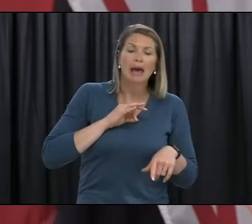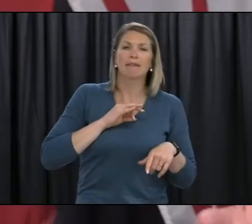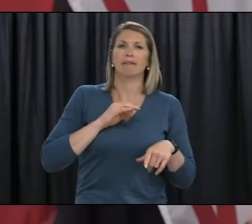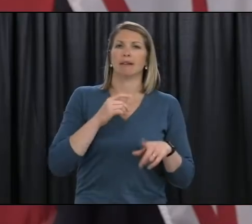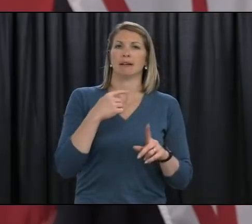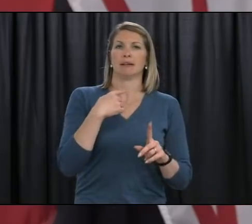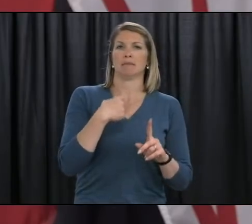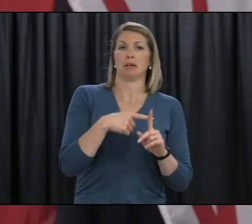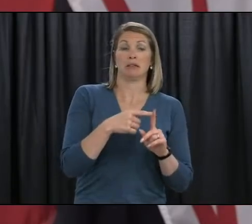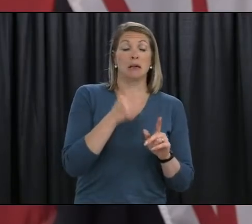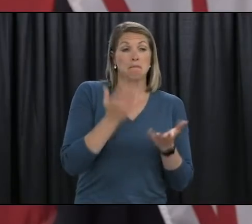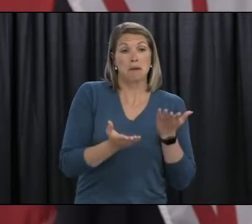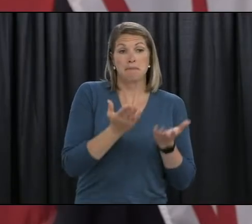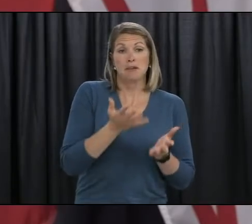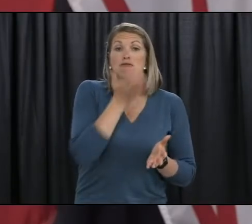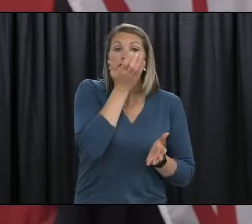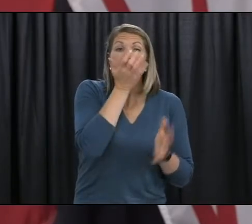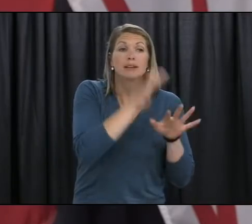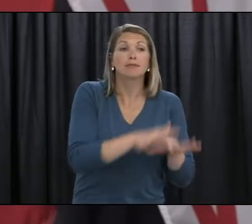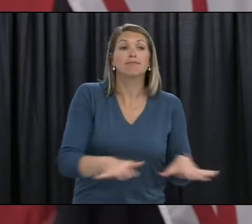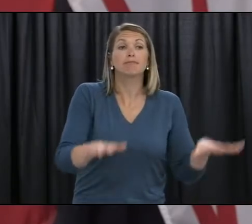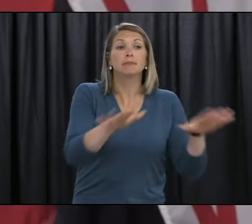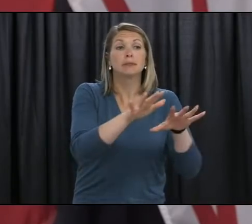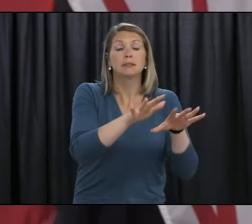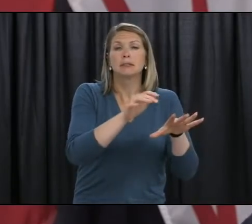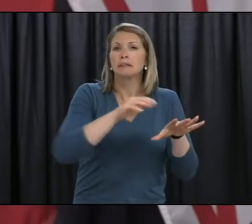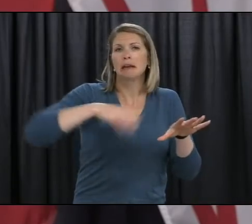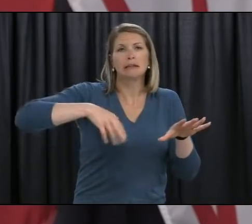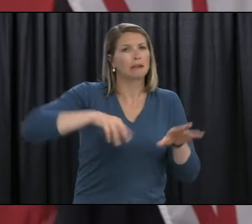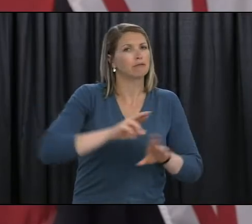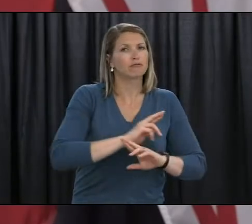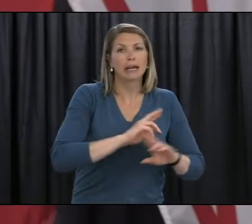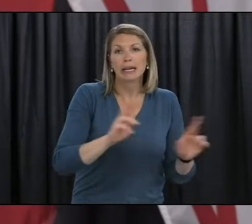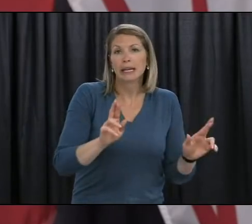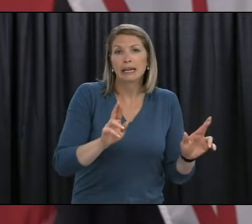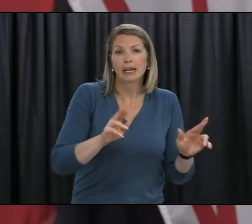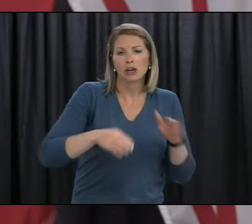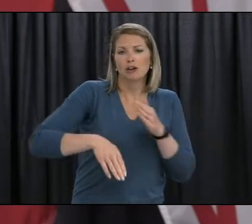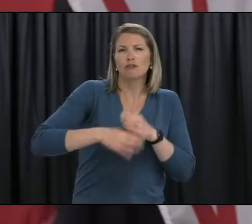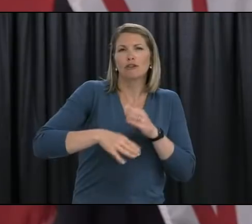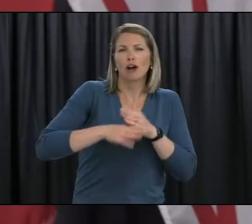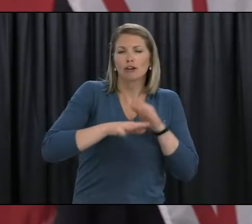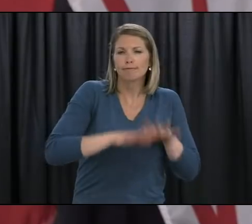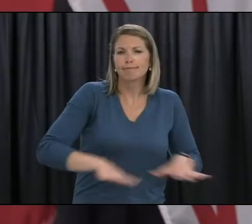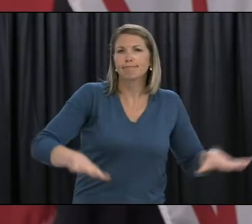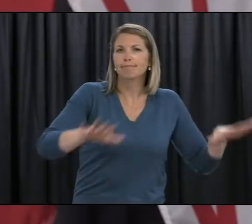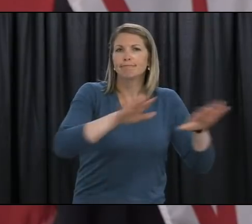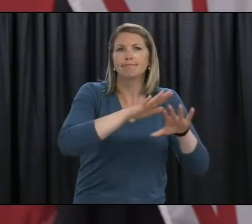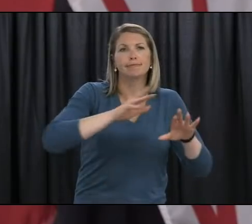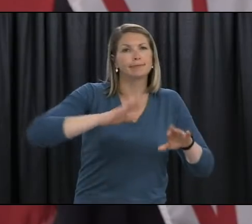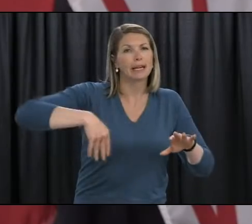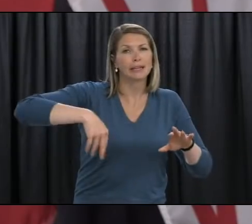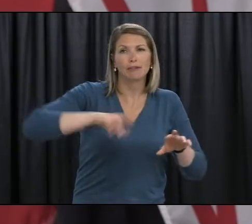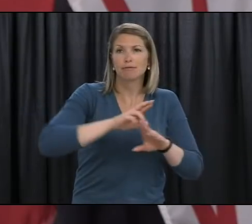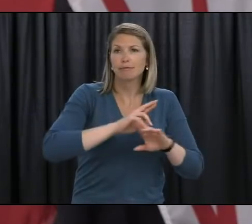work. If there's preparation, where some softball fields or soccer fields, or they can be